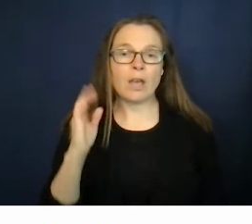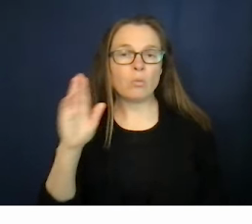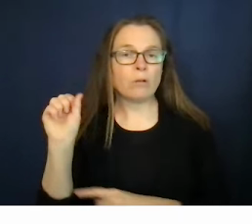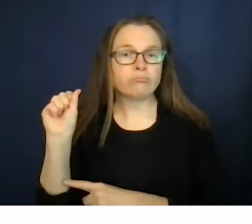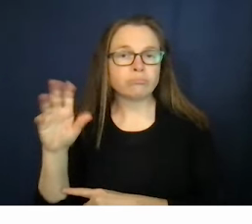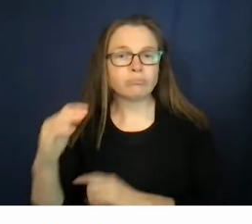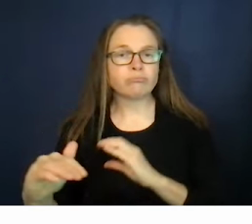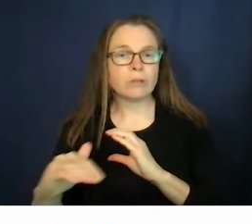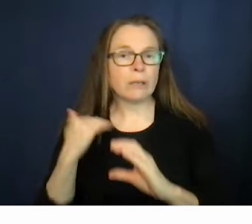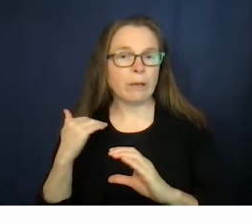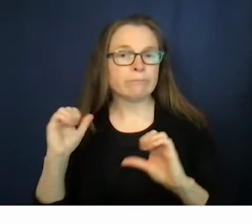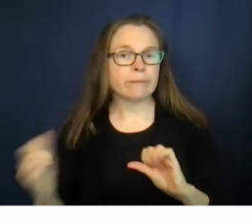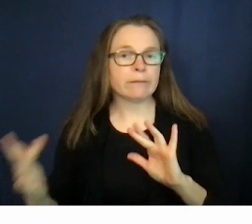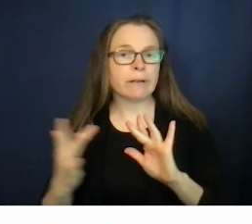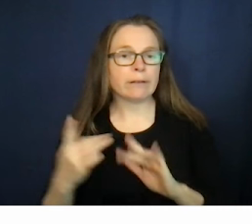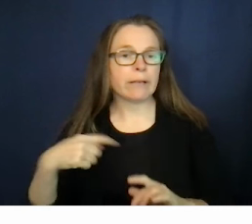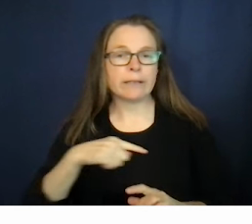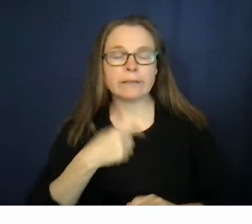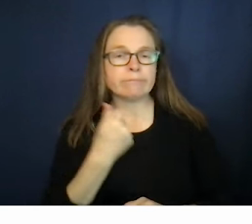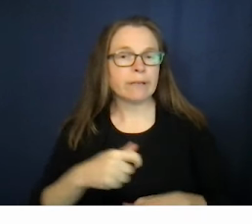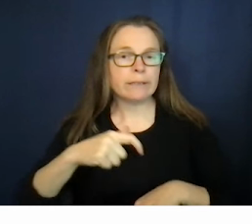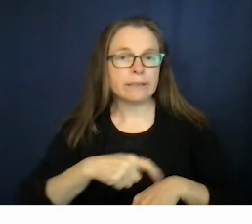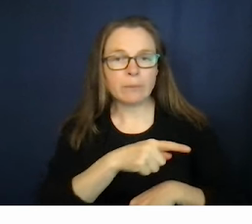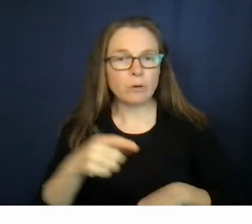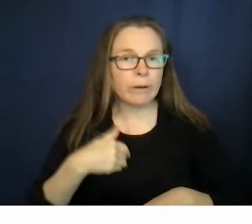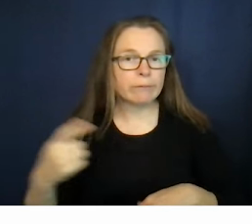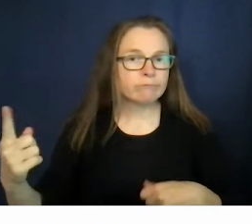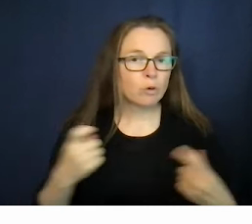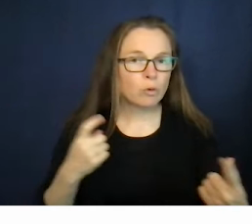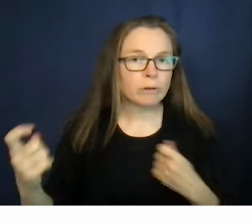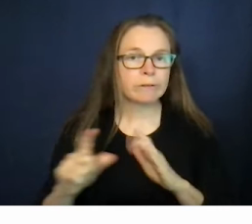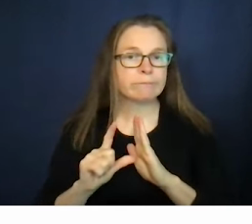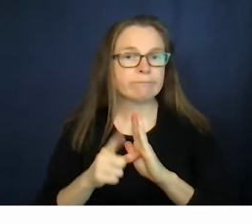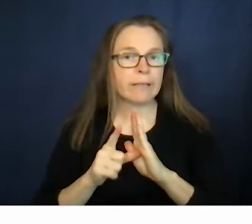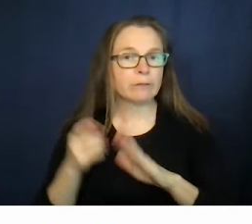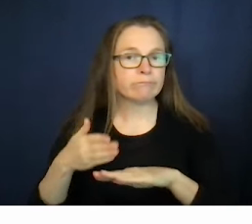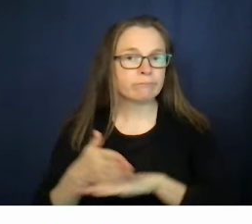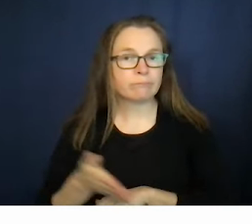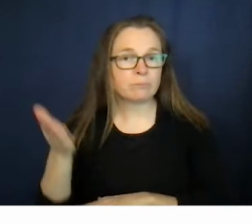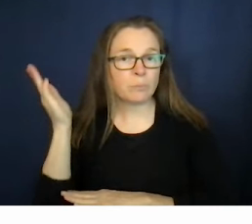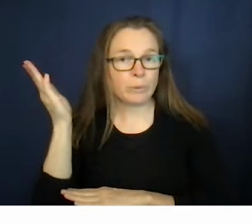reach out to us to let us know any follow-up questions and answers that you may have following this presentation.